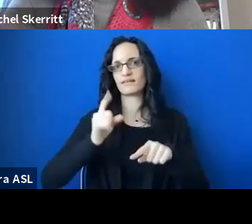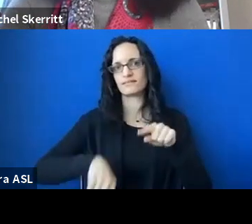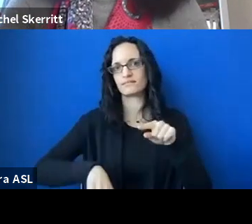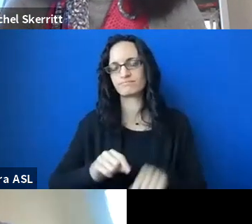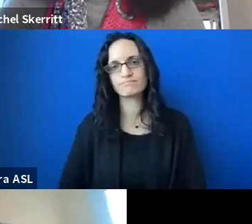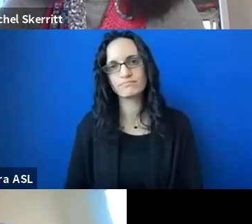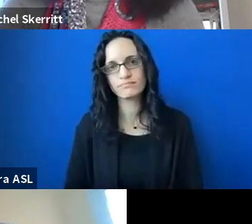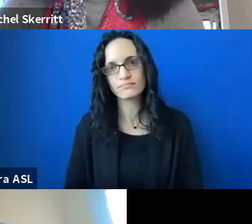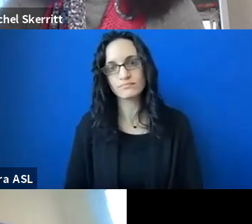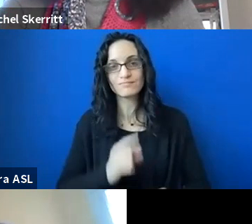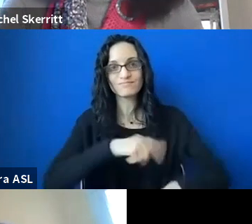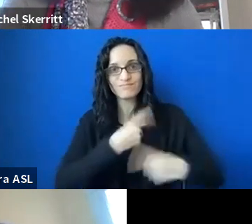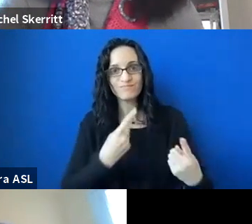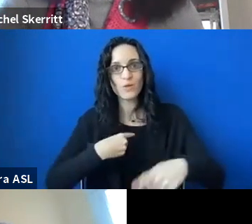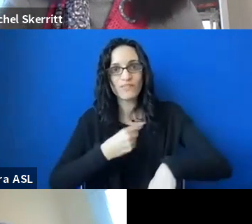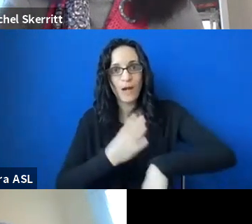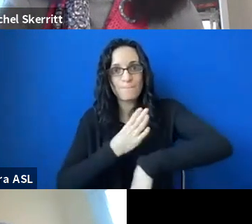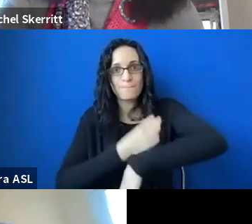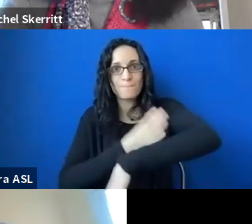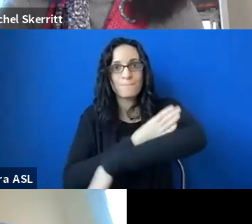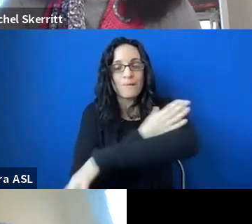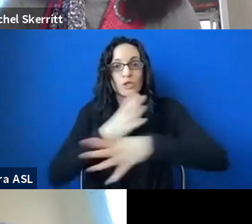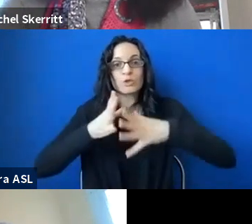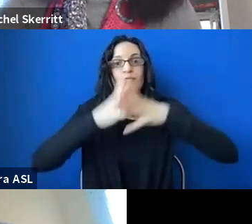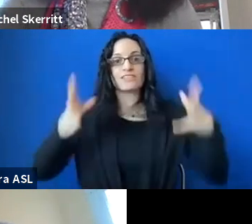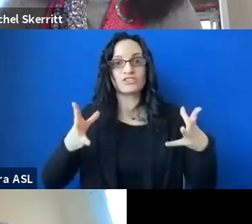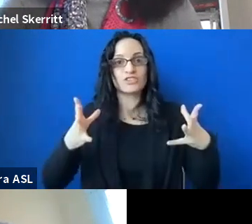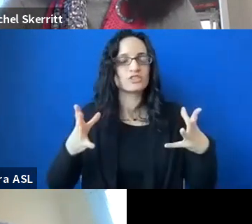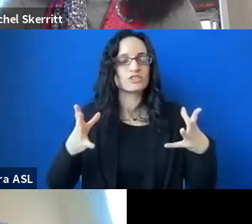We've come too far for that to be the case.